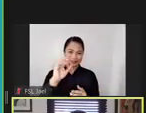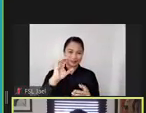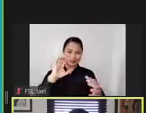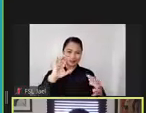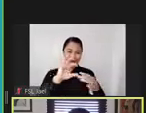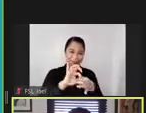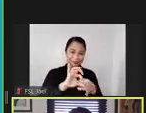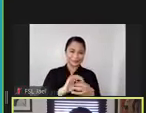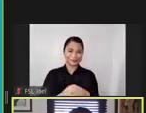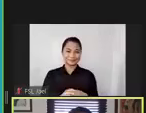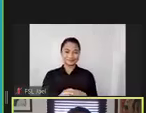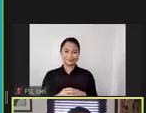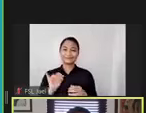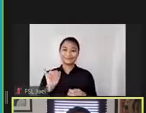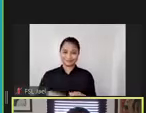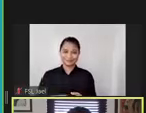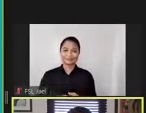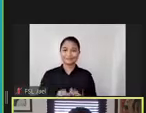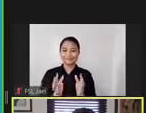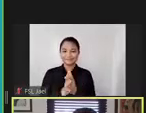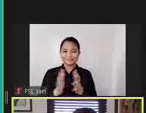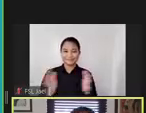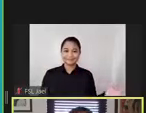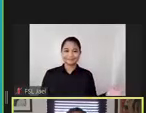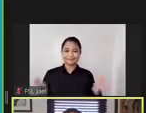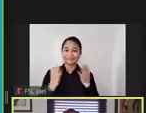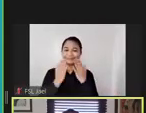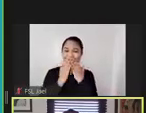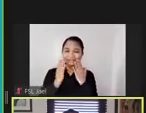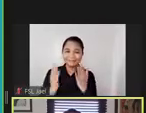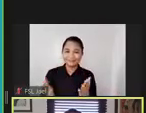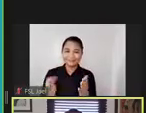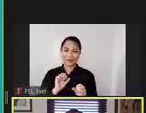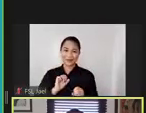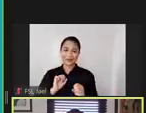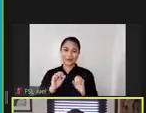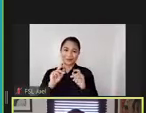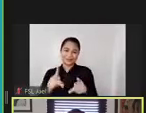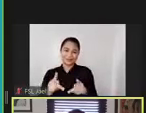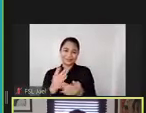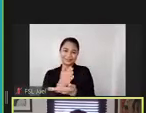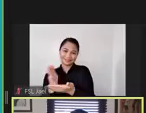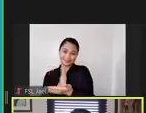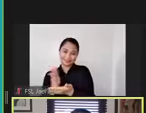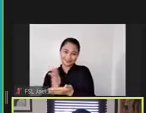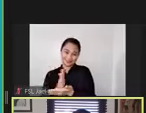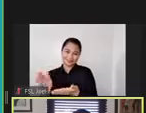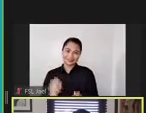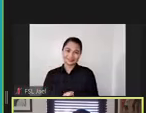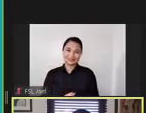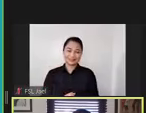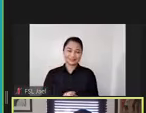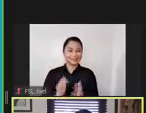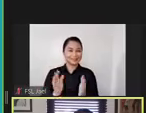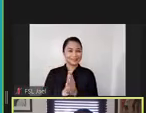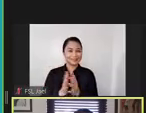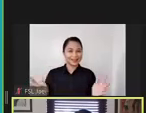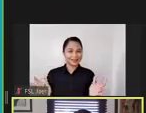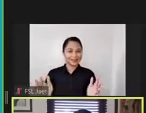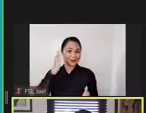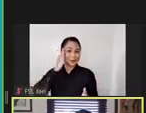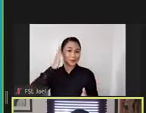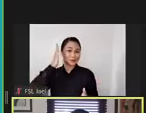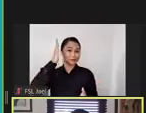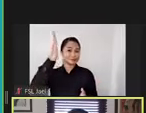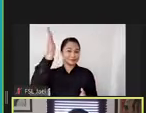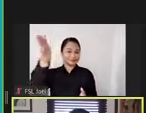I am looking forward to hearing from our other speakers and likewise learning from them. There's